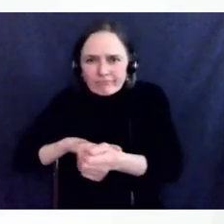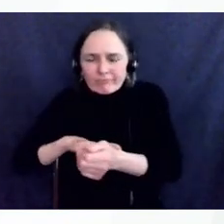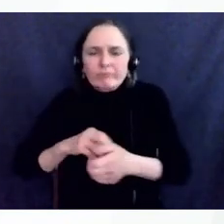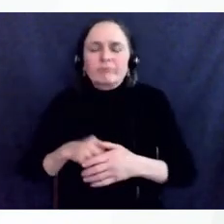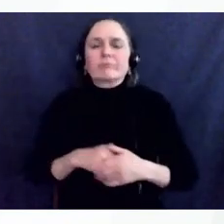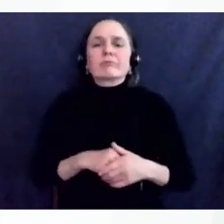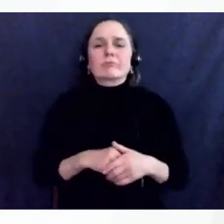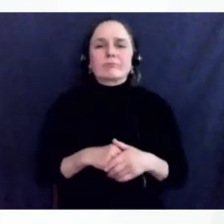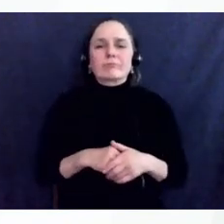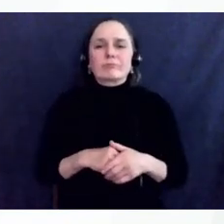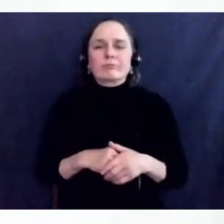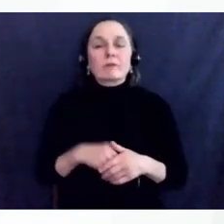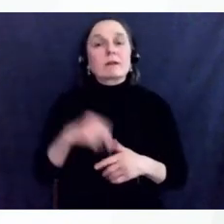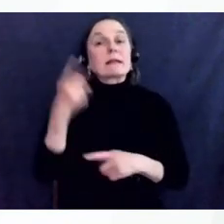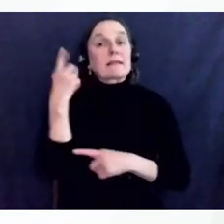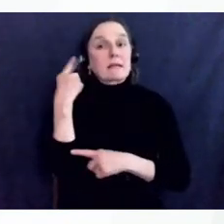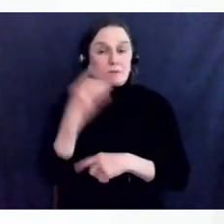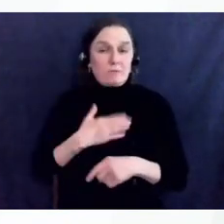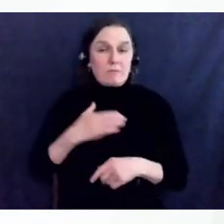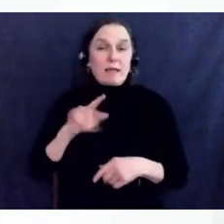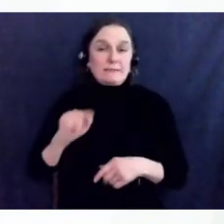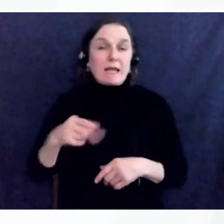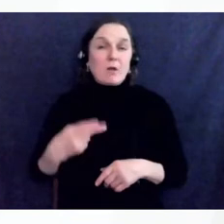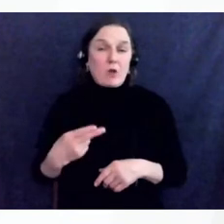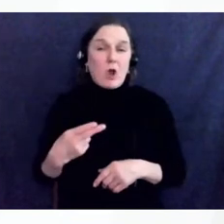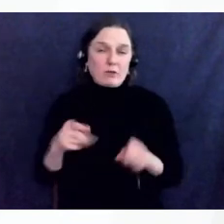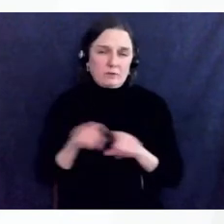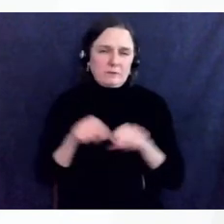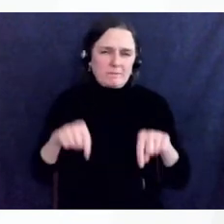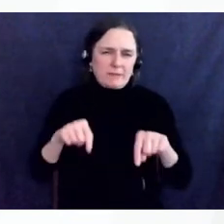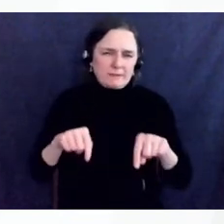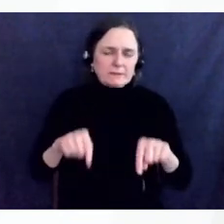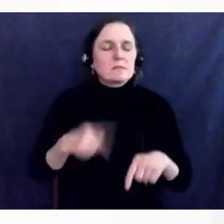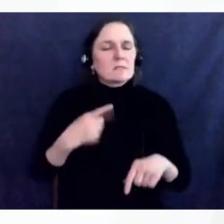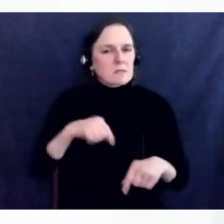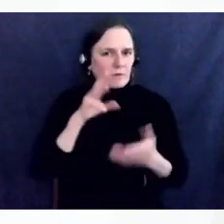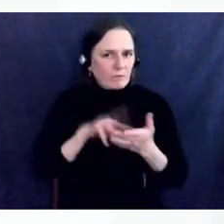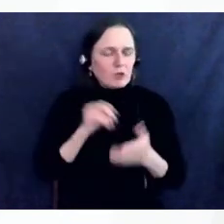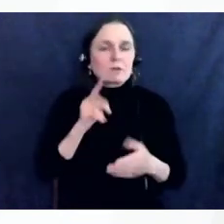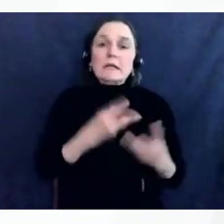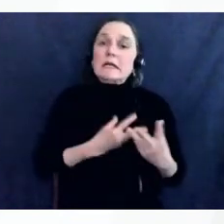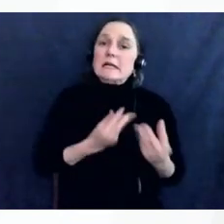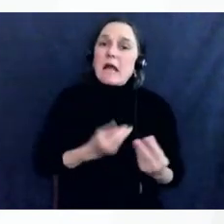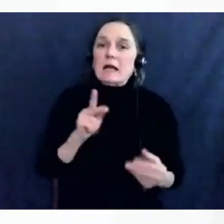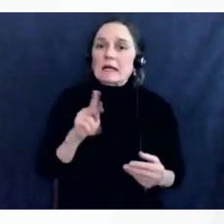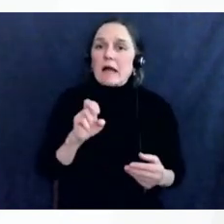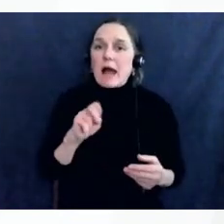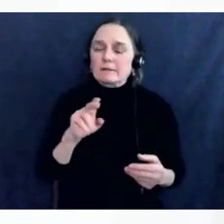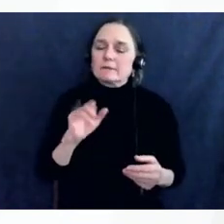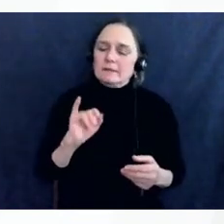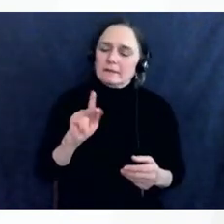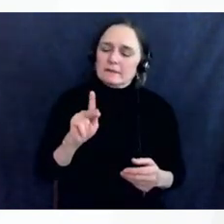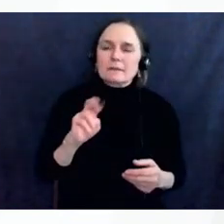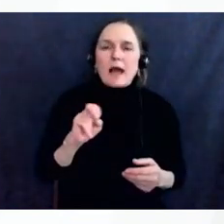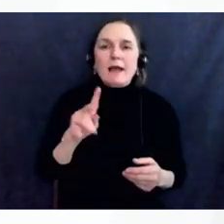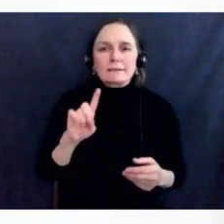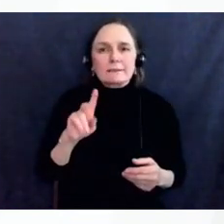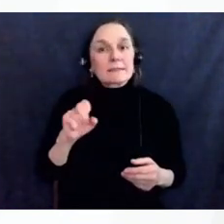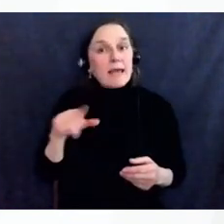go a long way in this world. We will make mistakes, and we will certainly fall short at